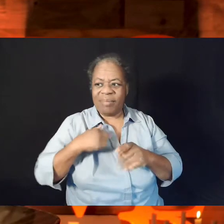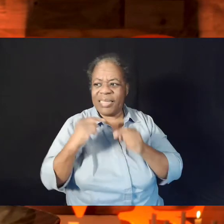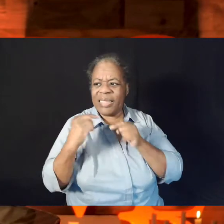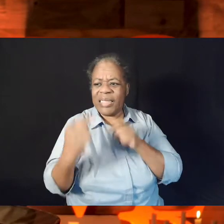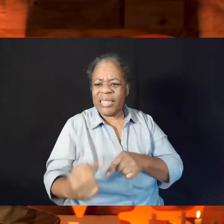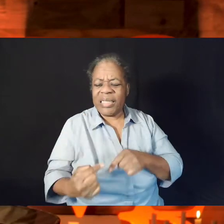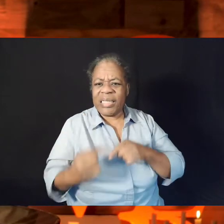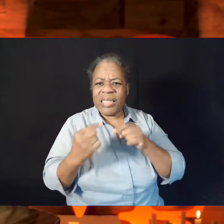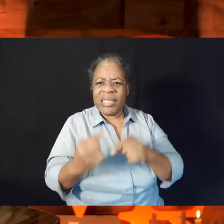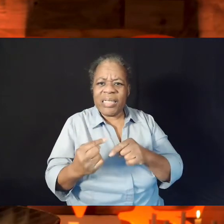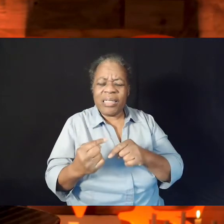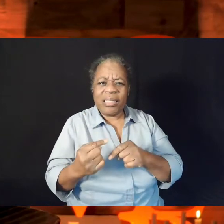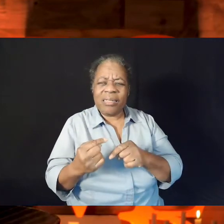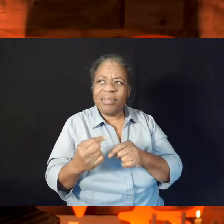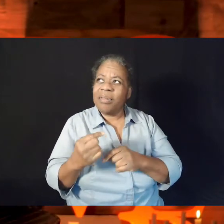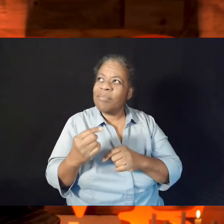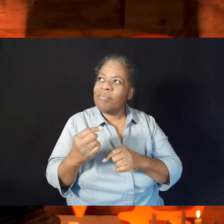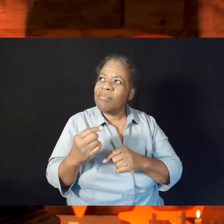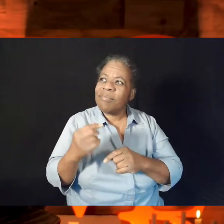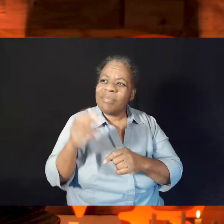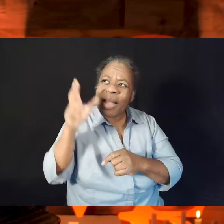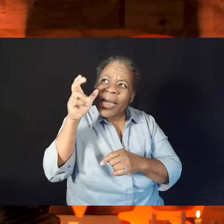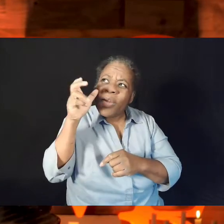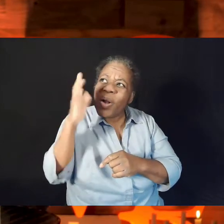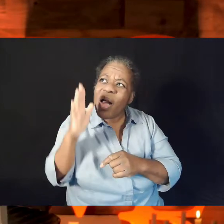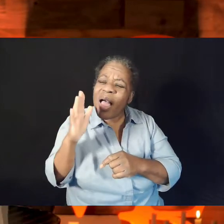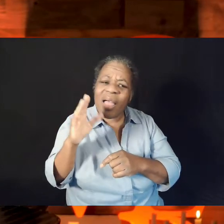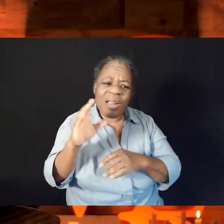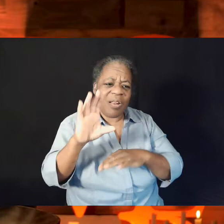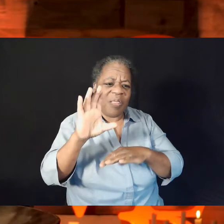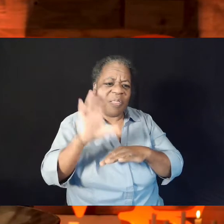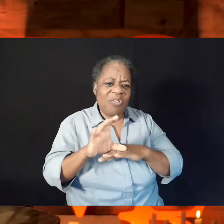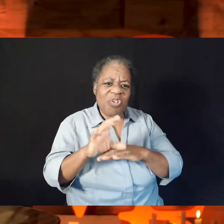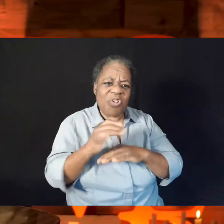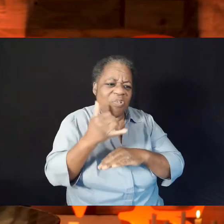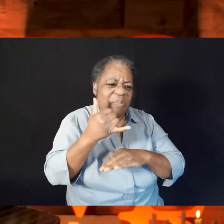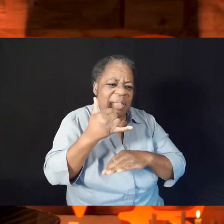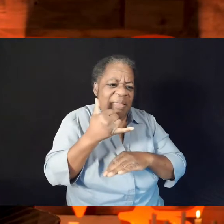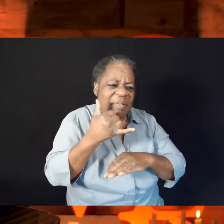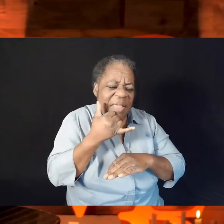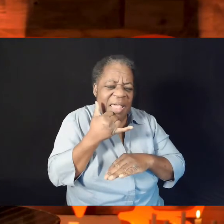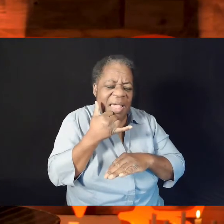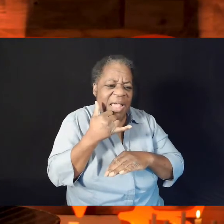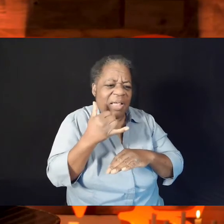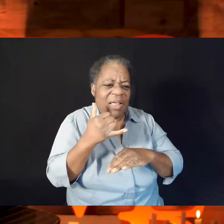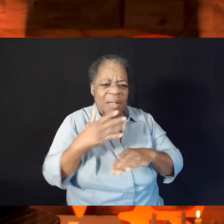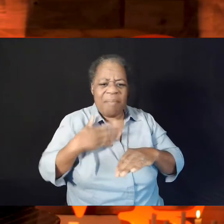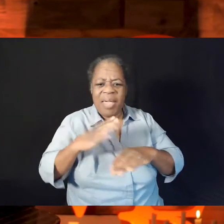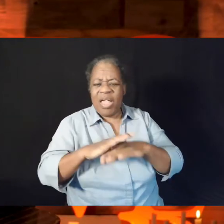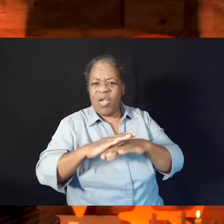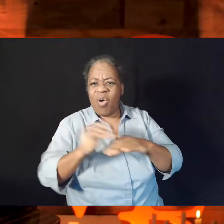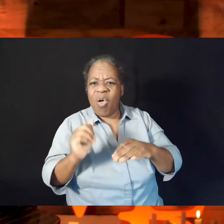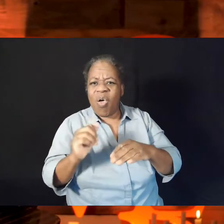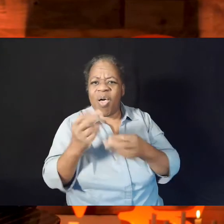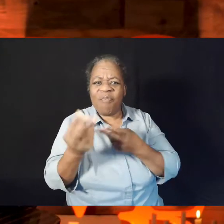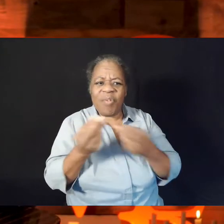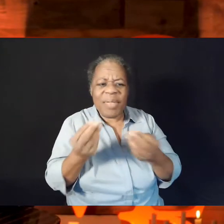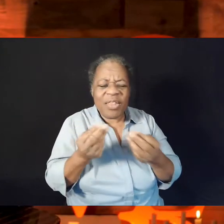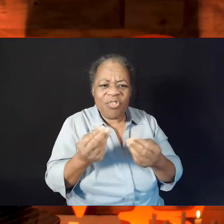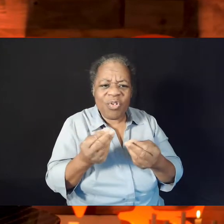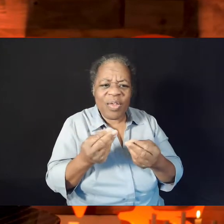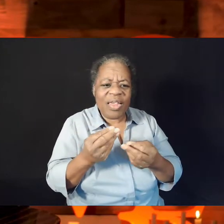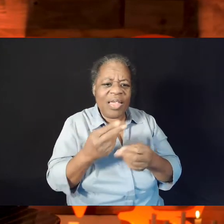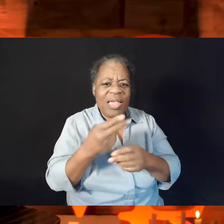God wrong? Was the church mistaken in affirming my call to ministry? Had Harry and Kate wasted their time mentoring